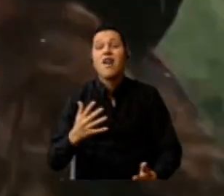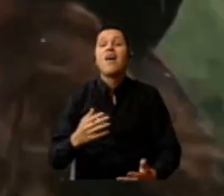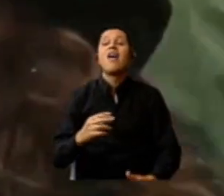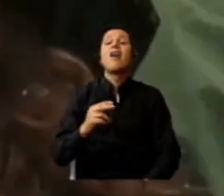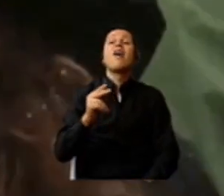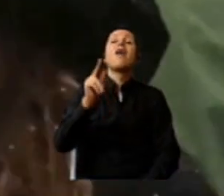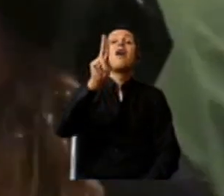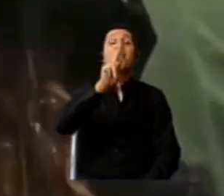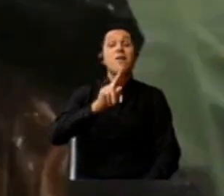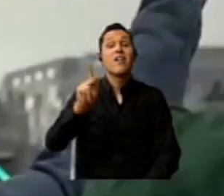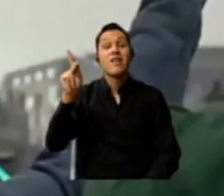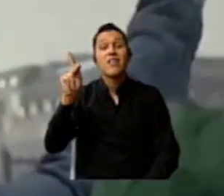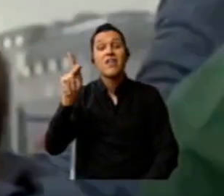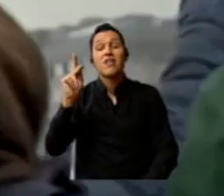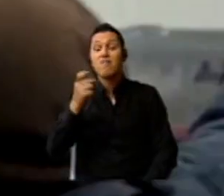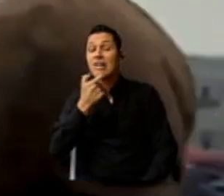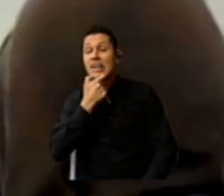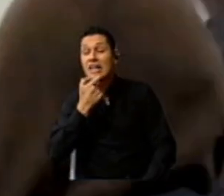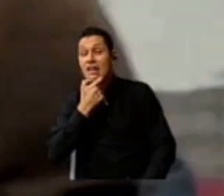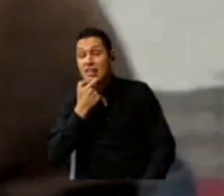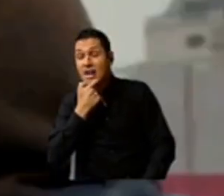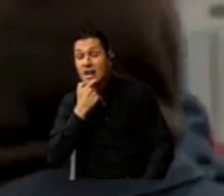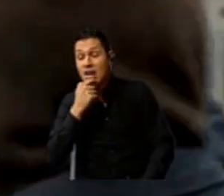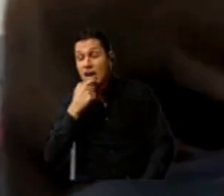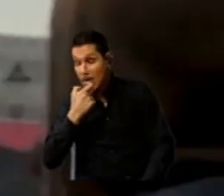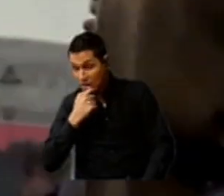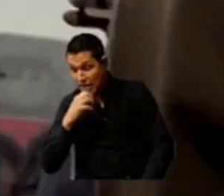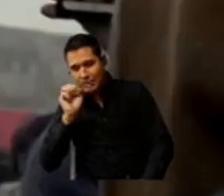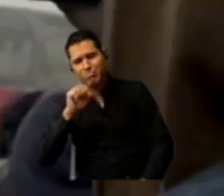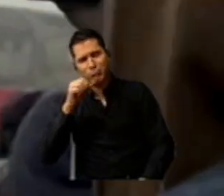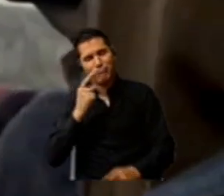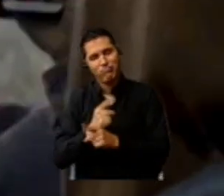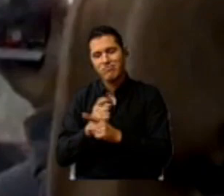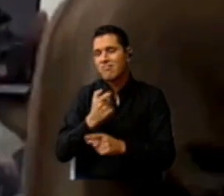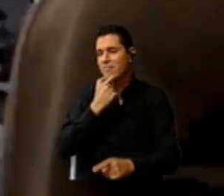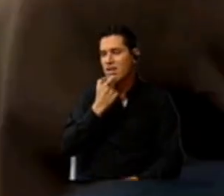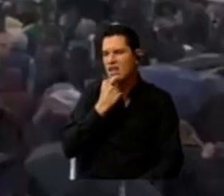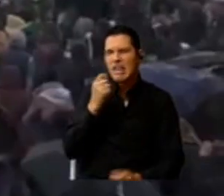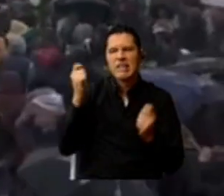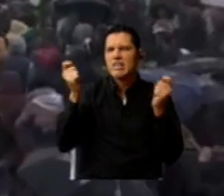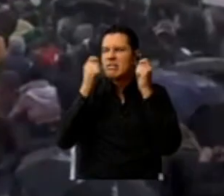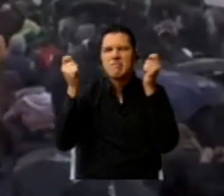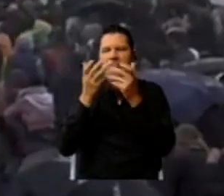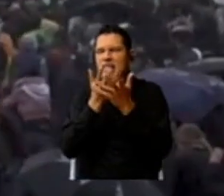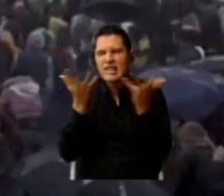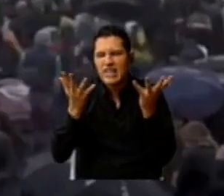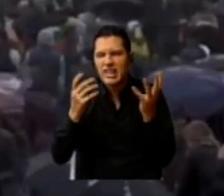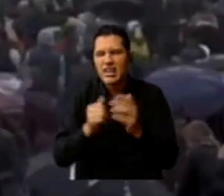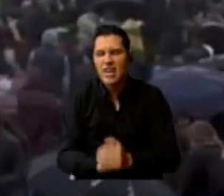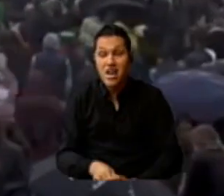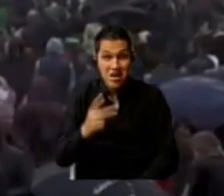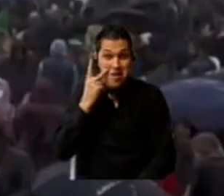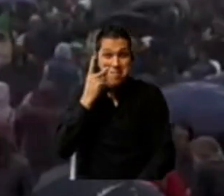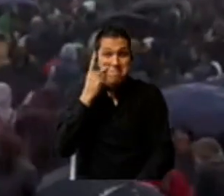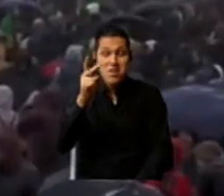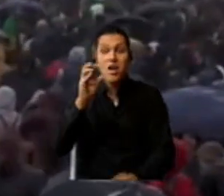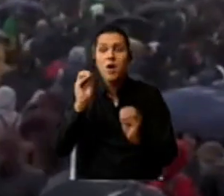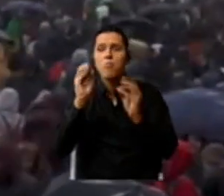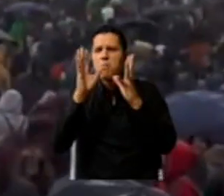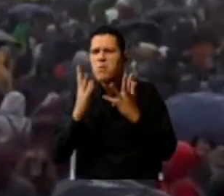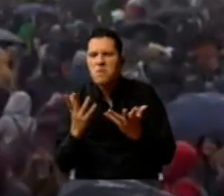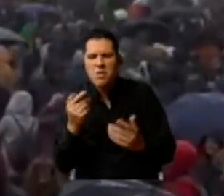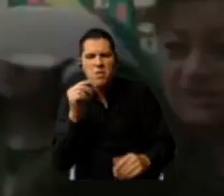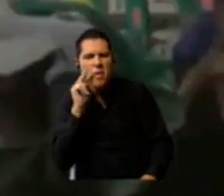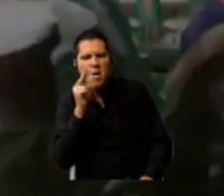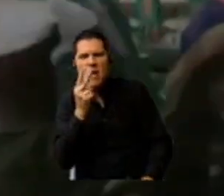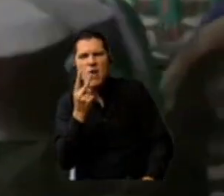In England? Yes, in England. And what are they celebrating? Look, teacher, they're